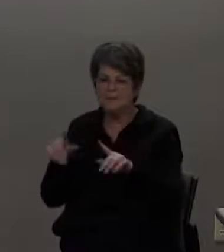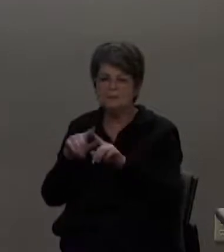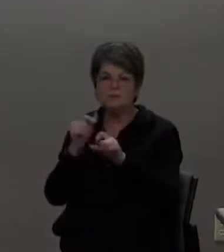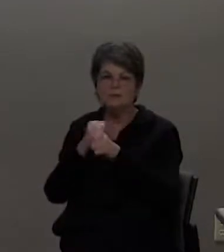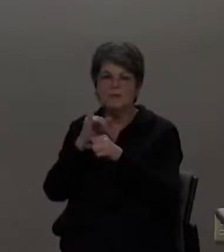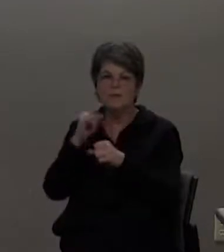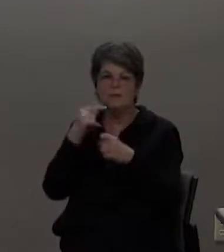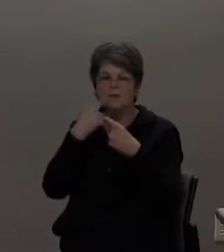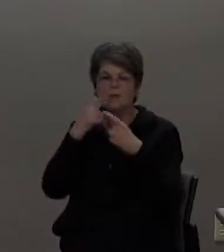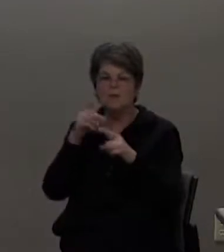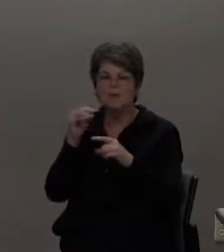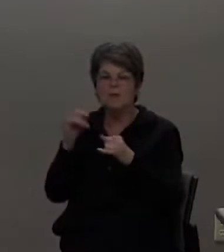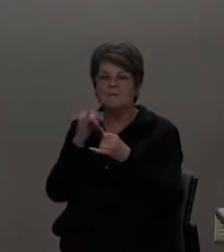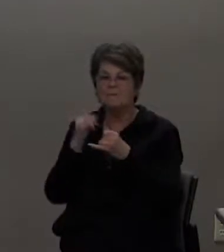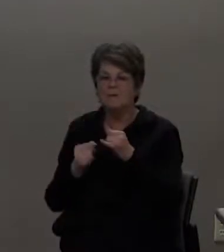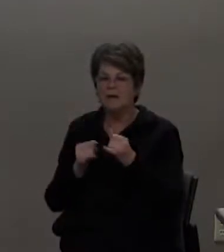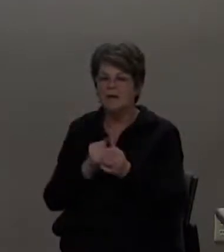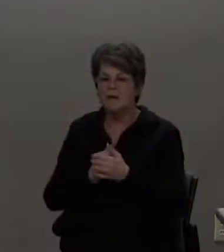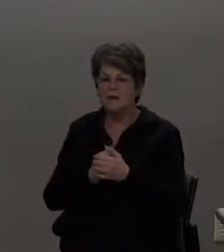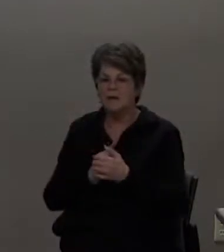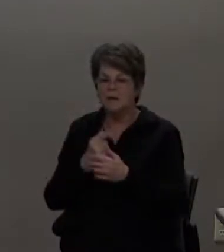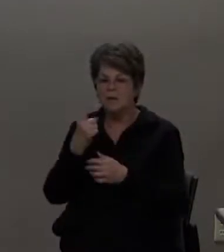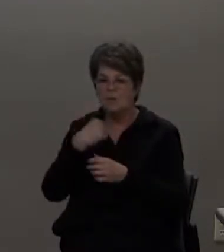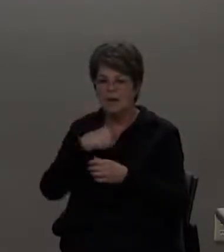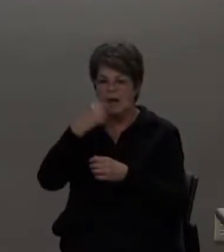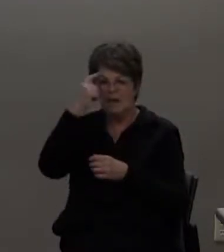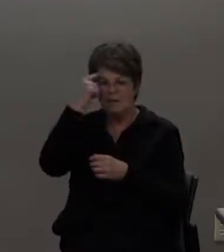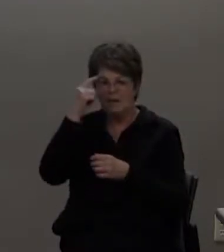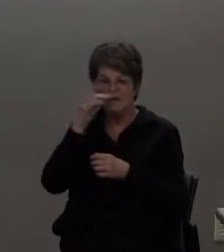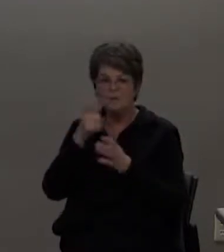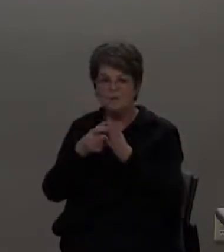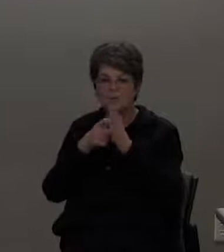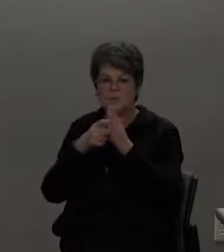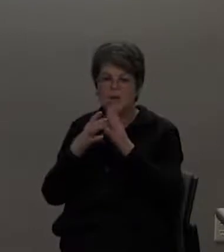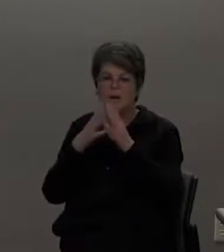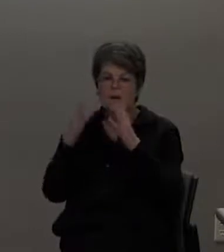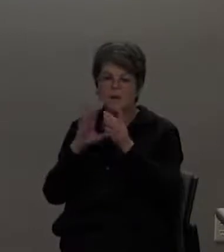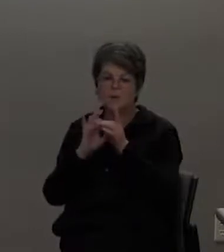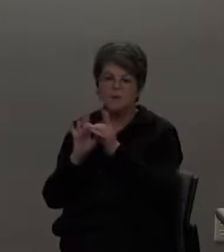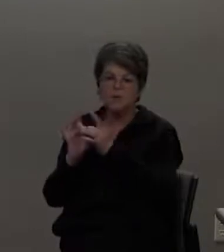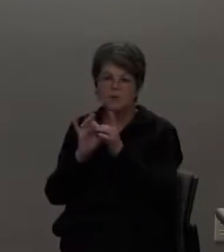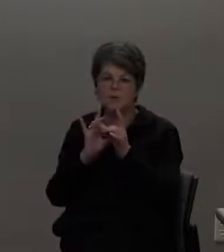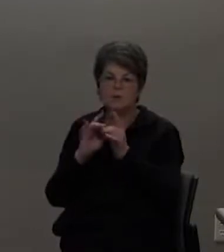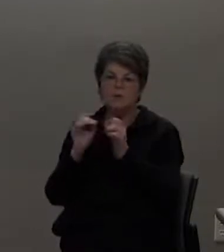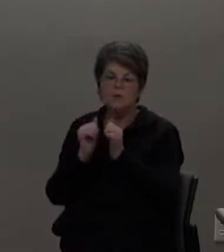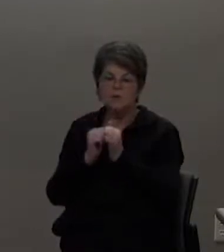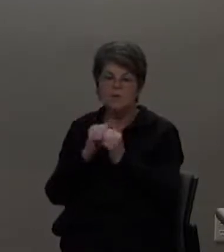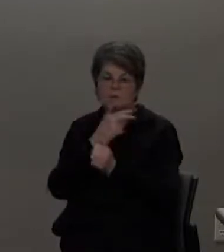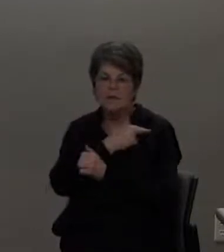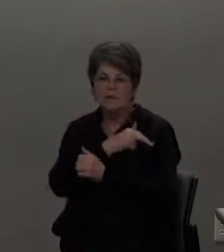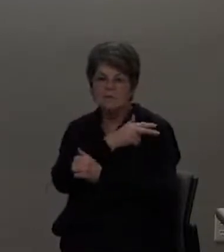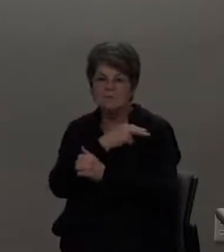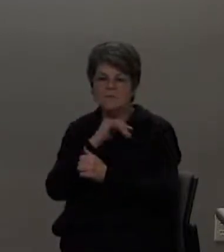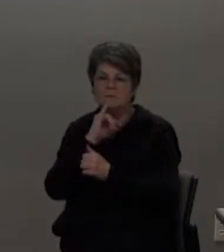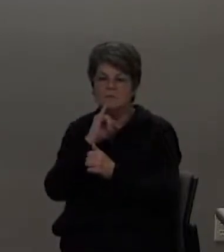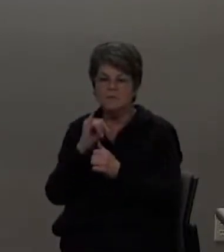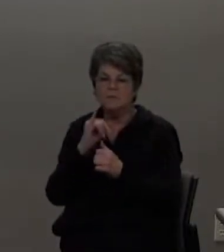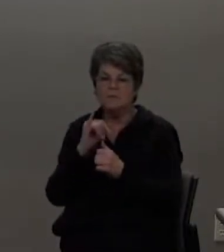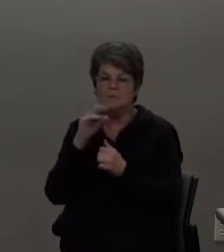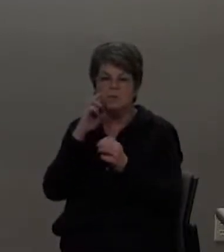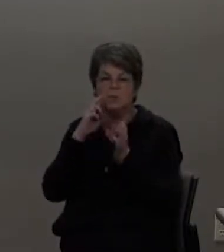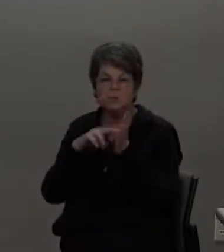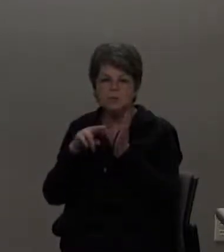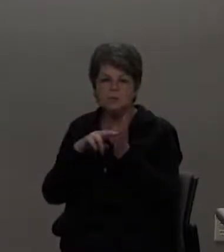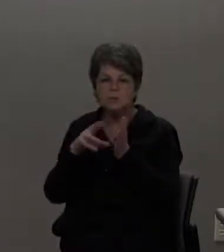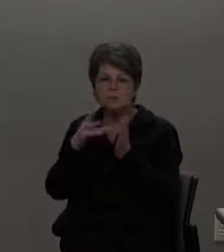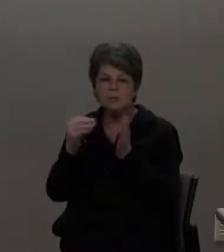make it work? And then finally is, the one that I think will require a lot of coordination with Ephraim McDowell is research and